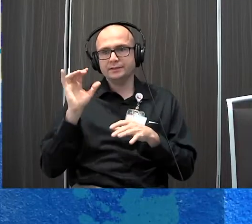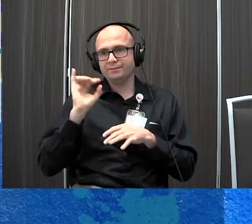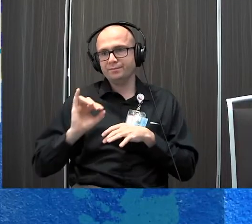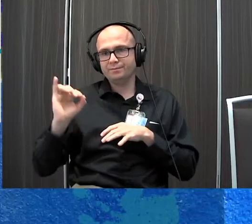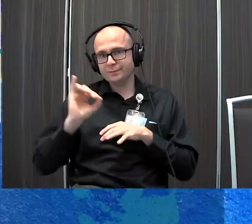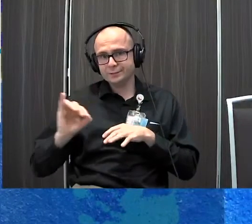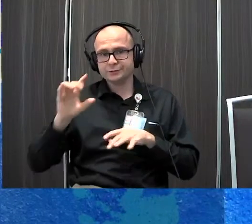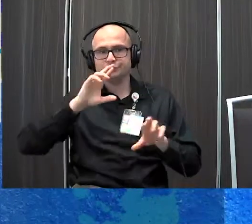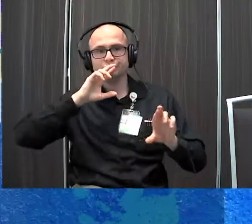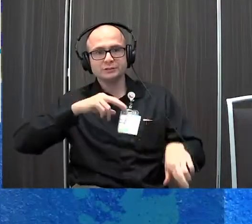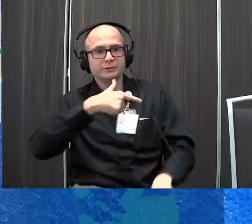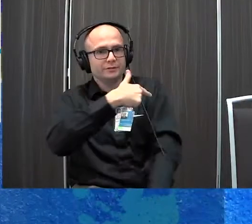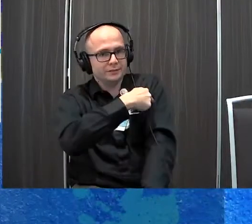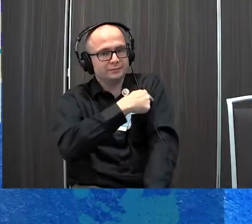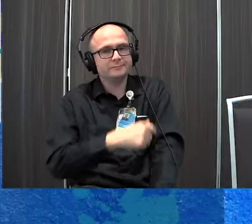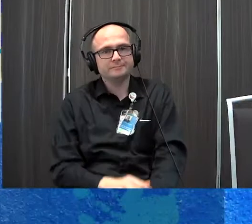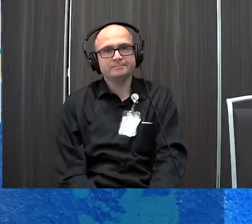or respond to vaccines.